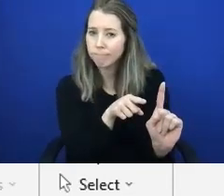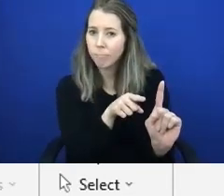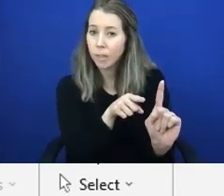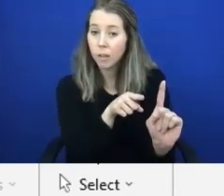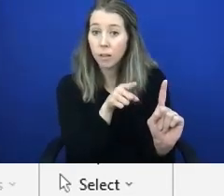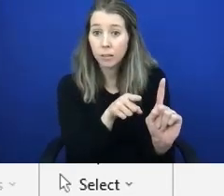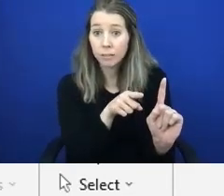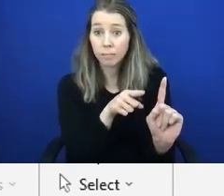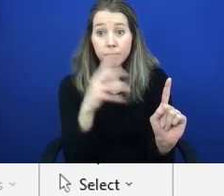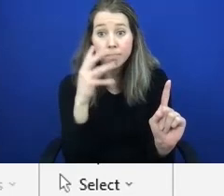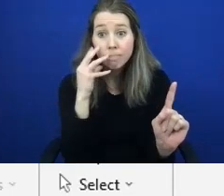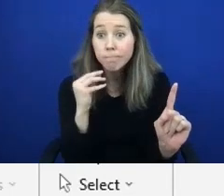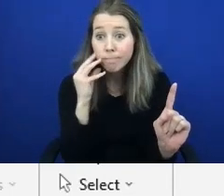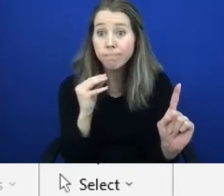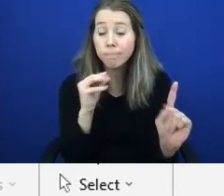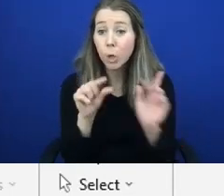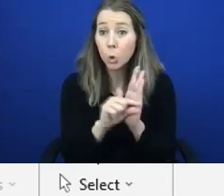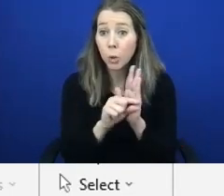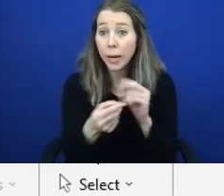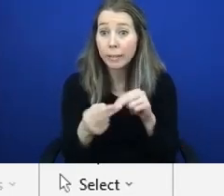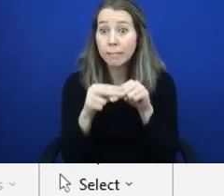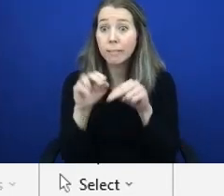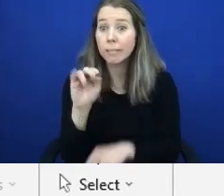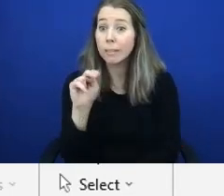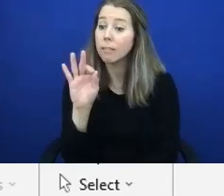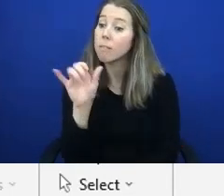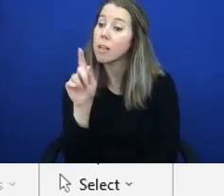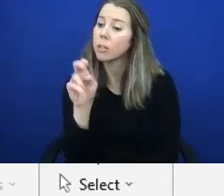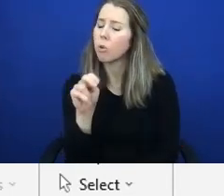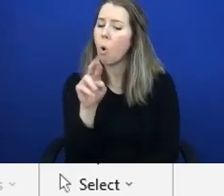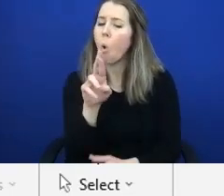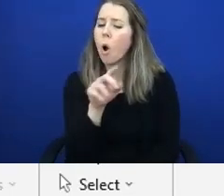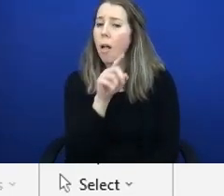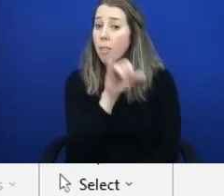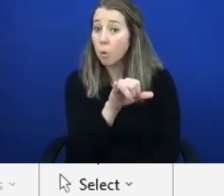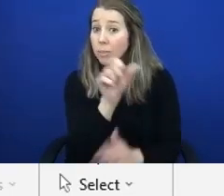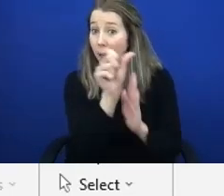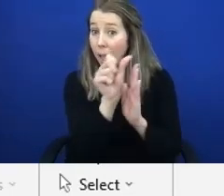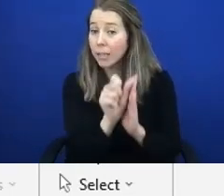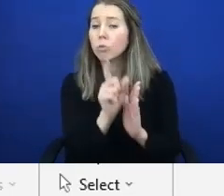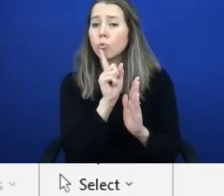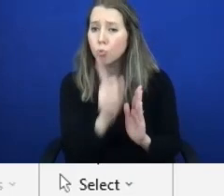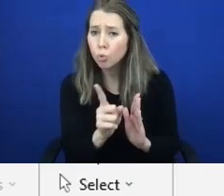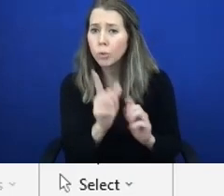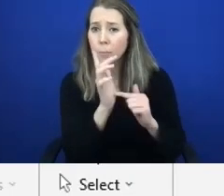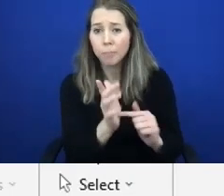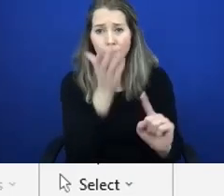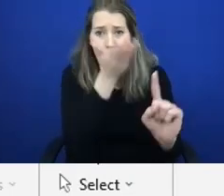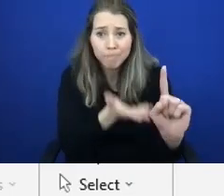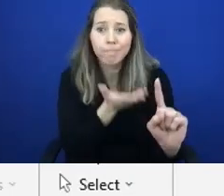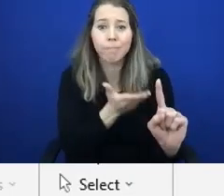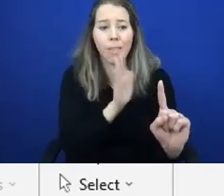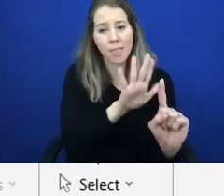a victim of grade inflation, or do those A's truly represent what he or she has learned?